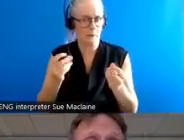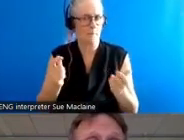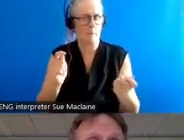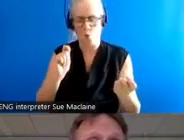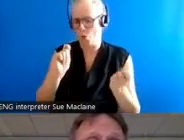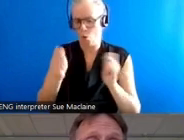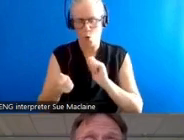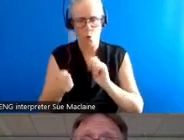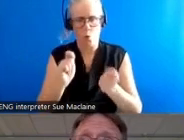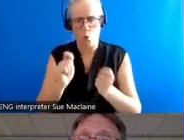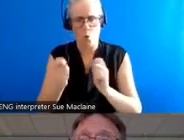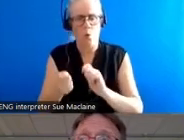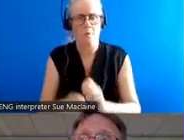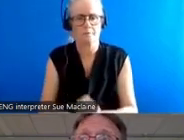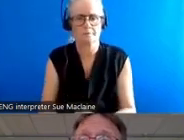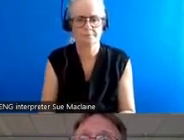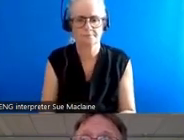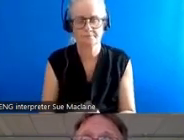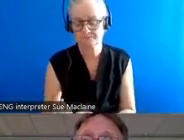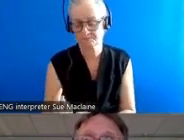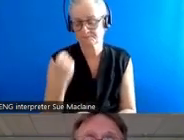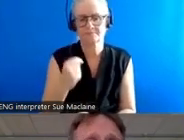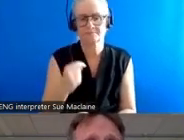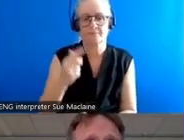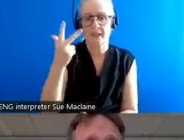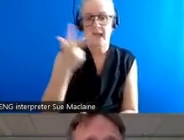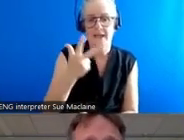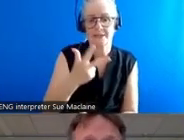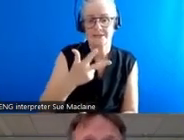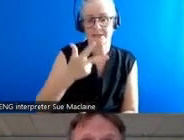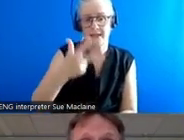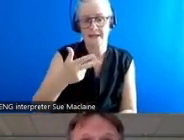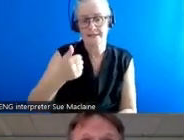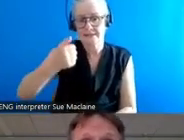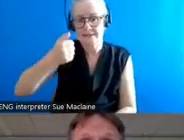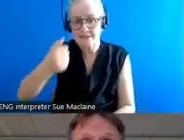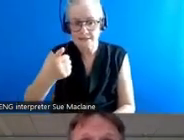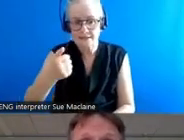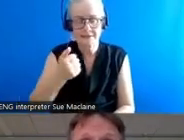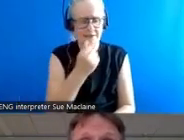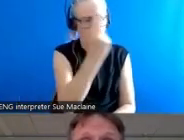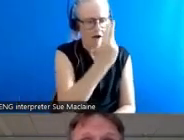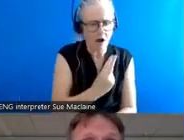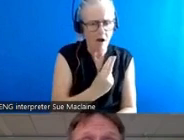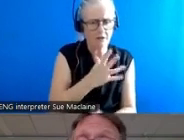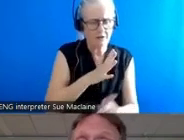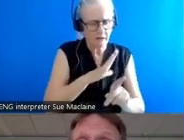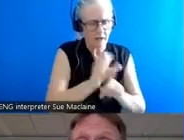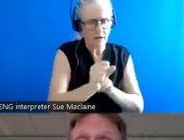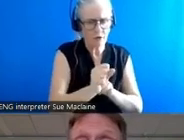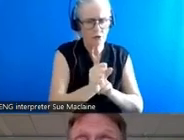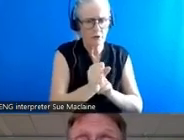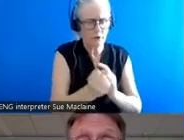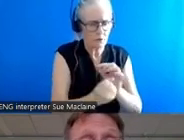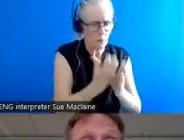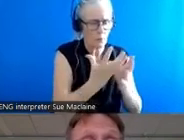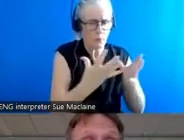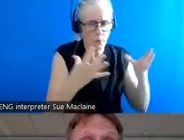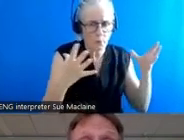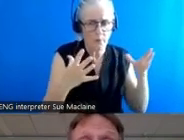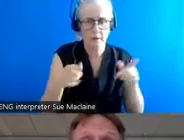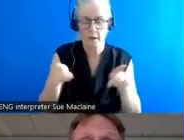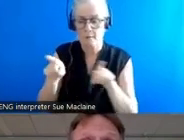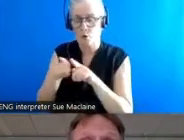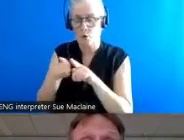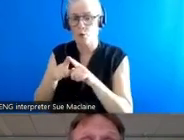in devolution. So 1886, lots of things happening culturally and happening in the arts, but also William Gladstone brought a Home Rule